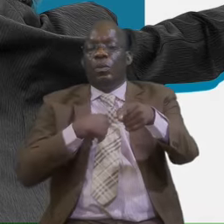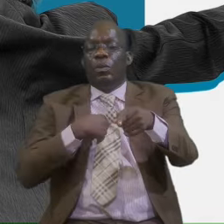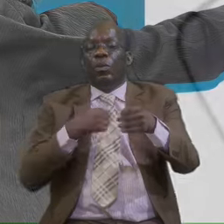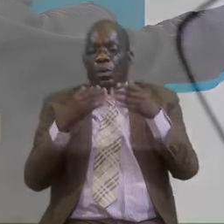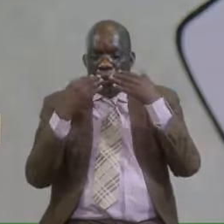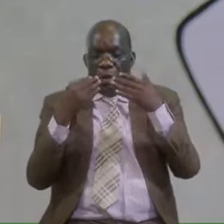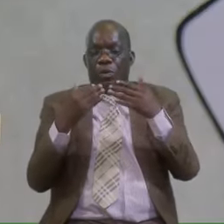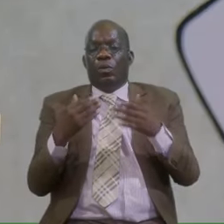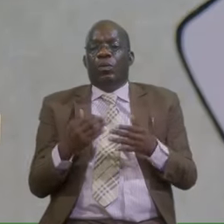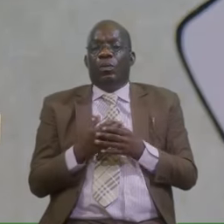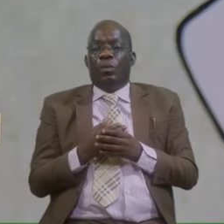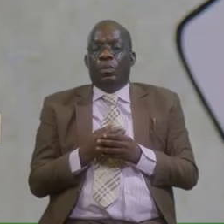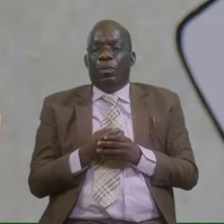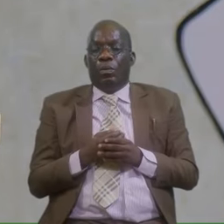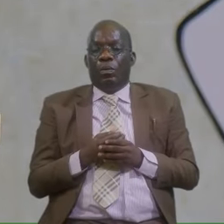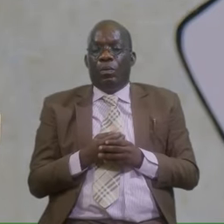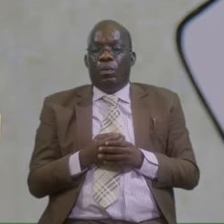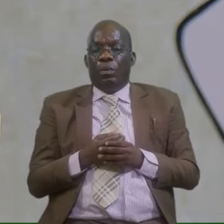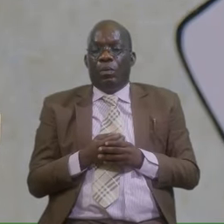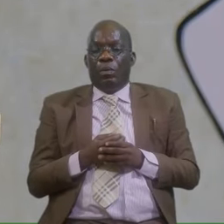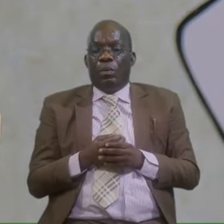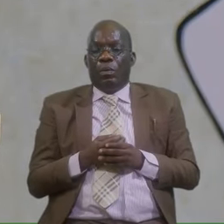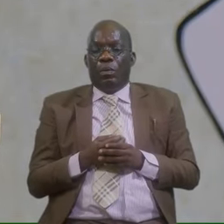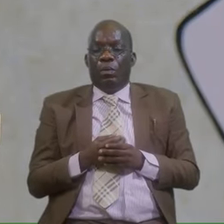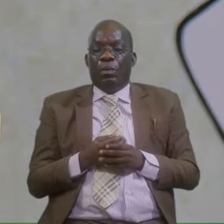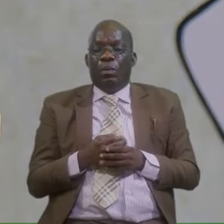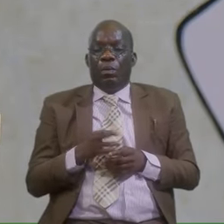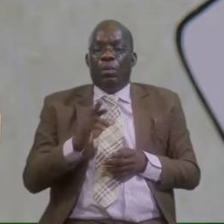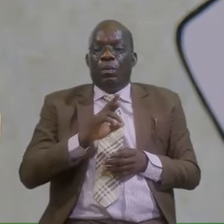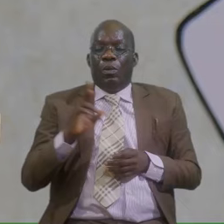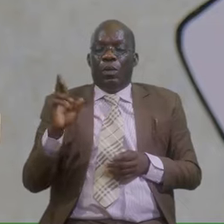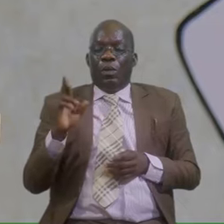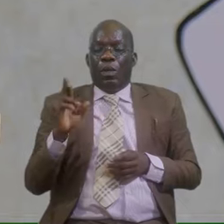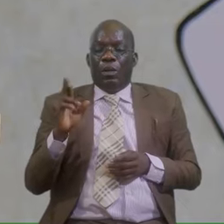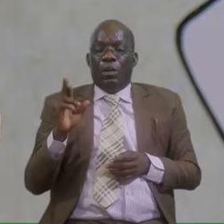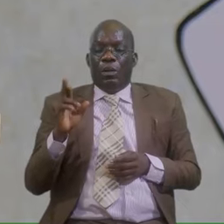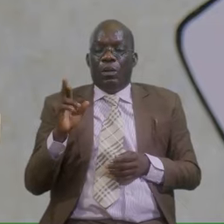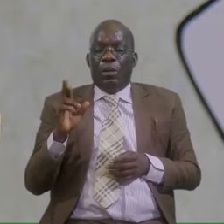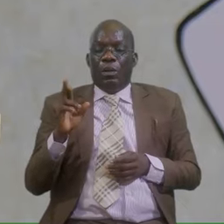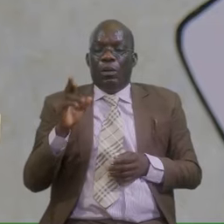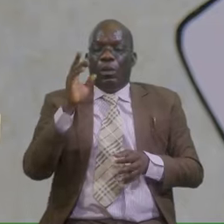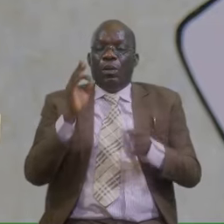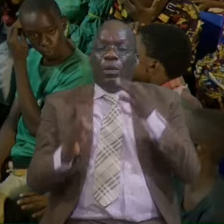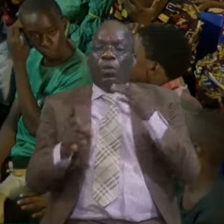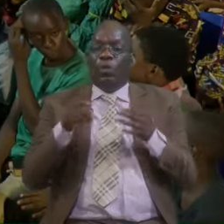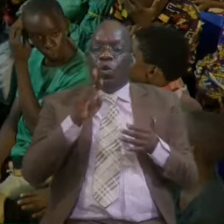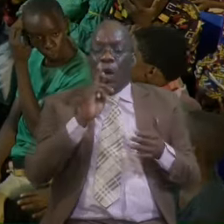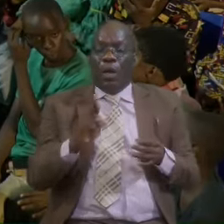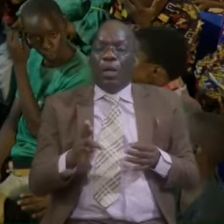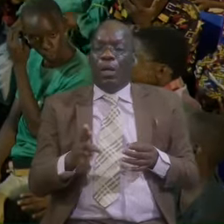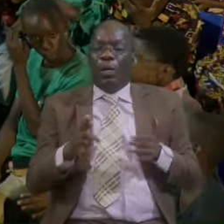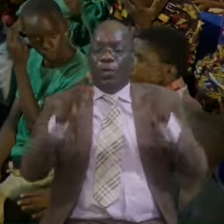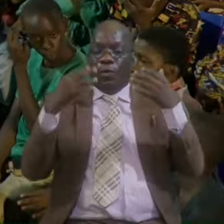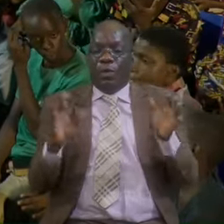much. At the right-hand side, my right-hand side, if you are true.